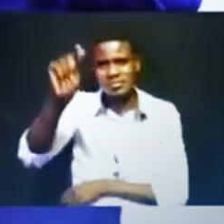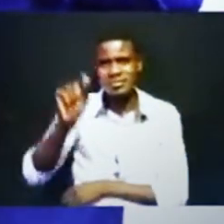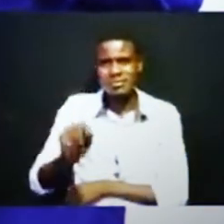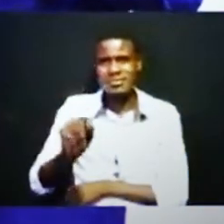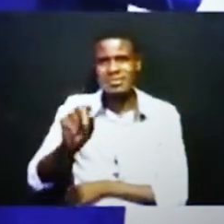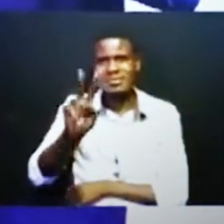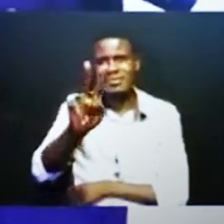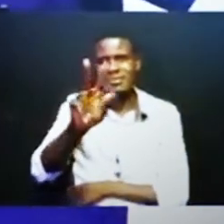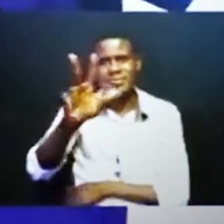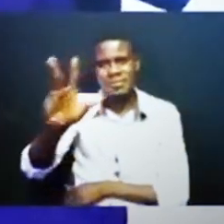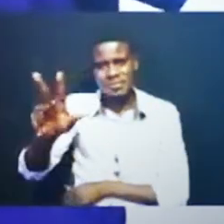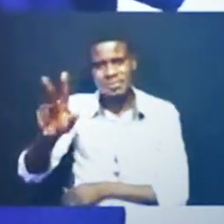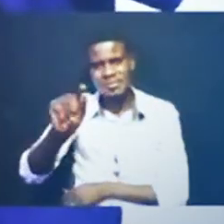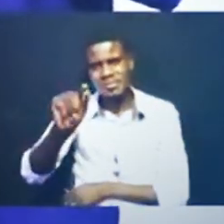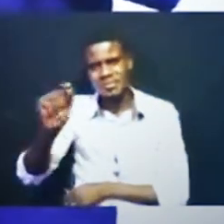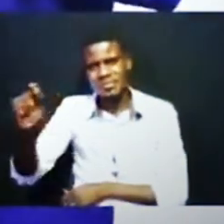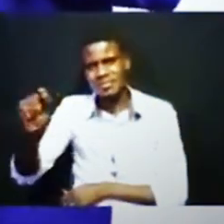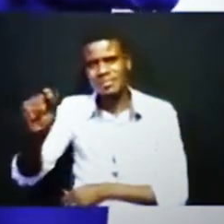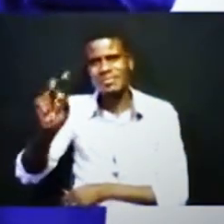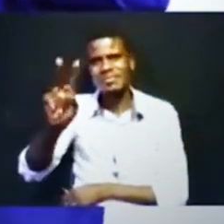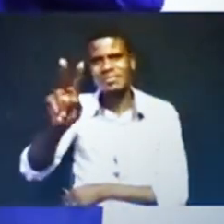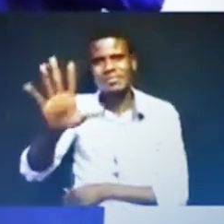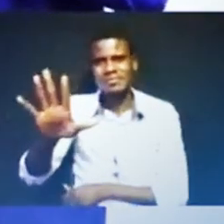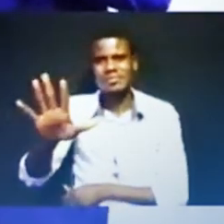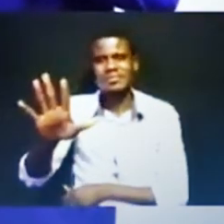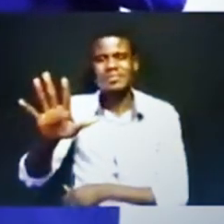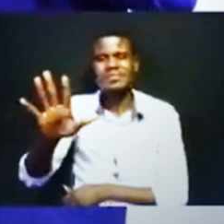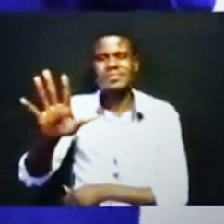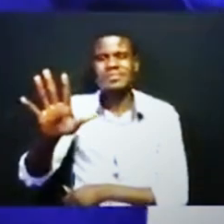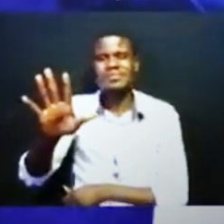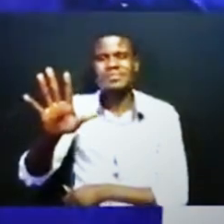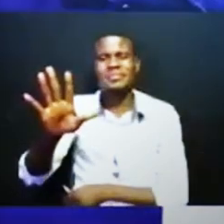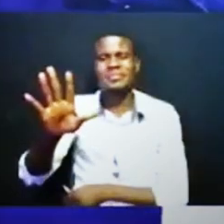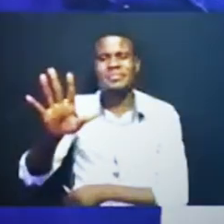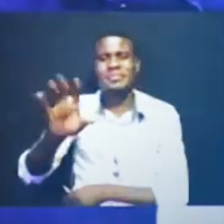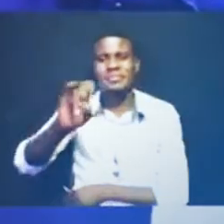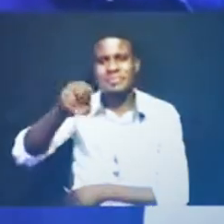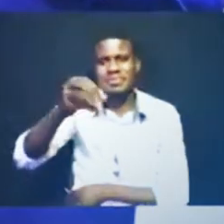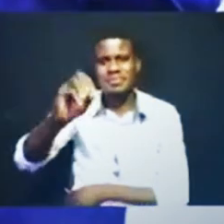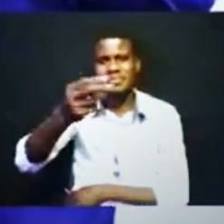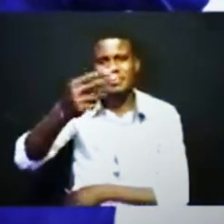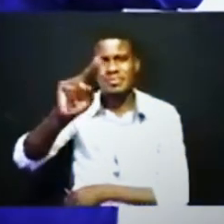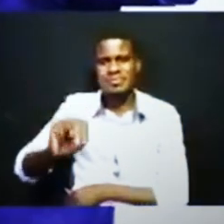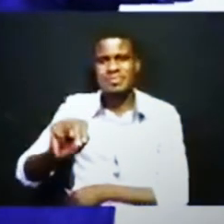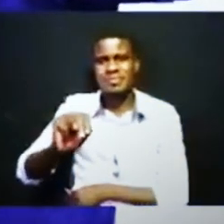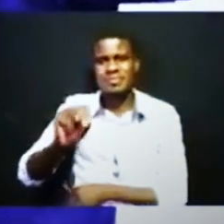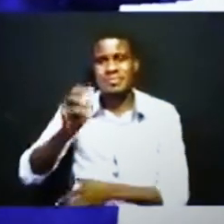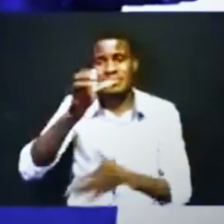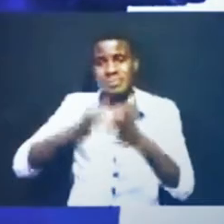verse 23 to 25. John chapter 2 from 23.